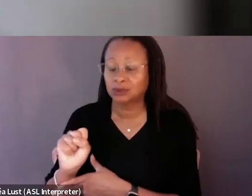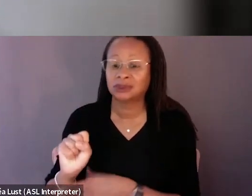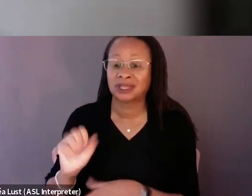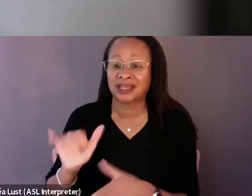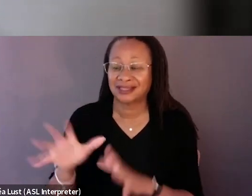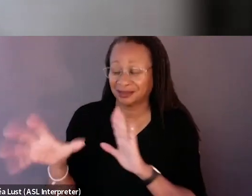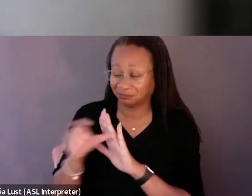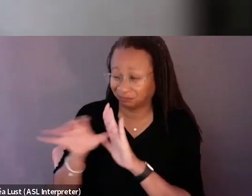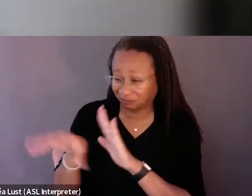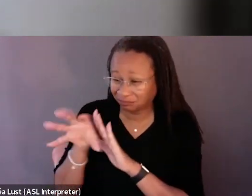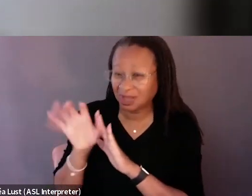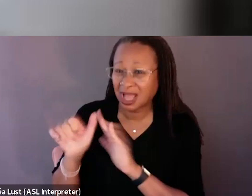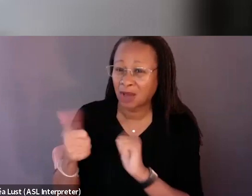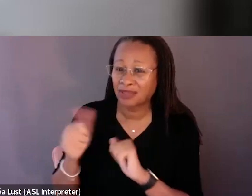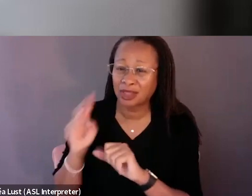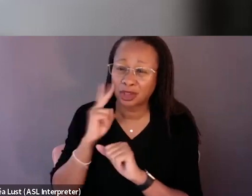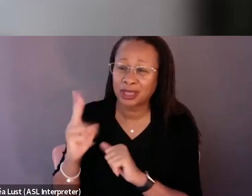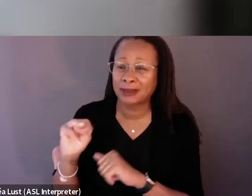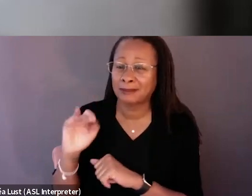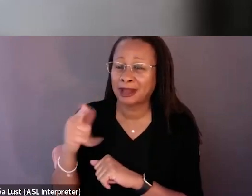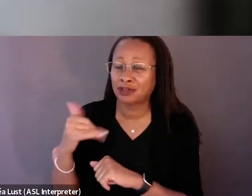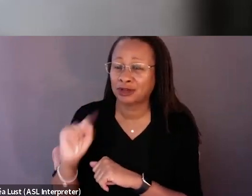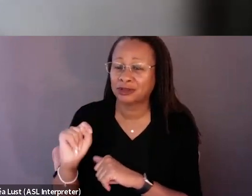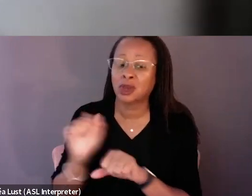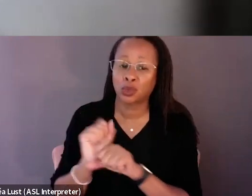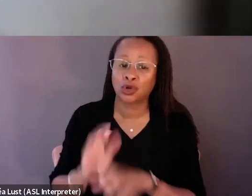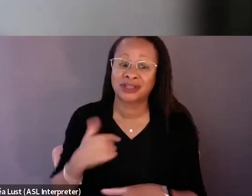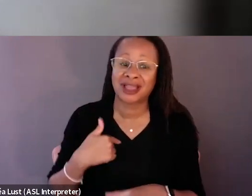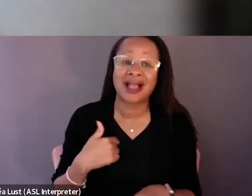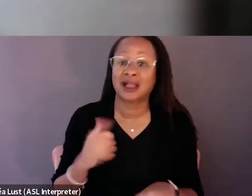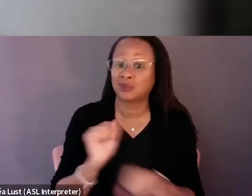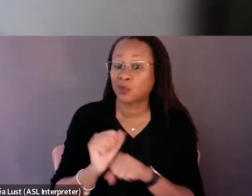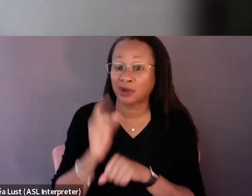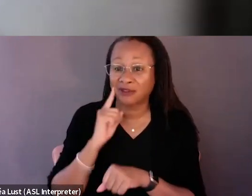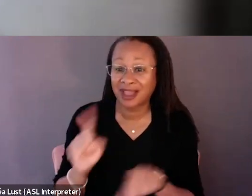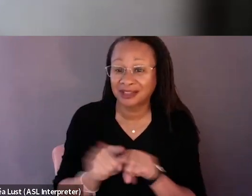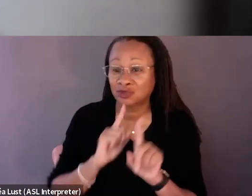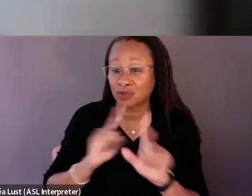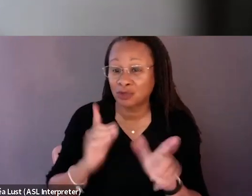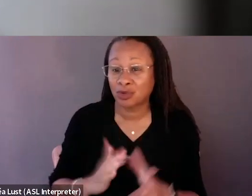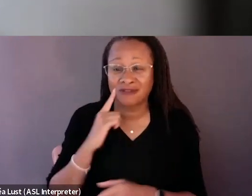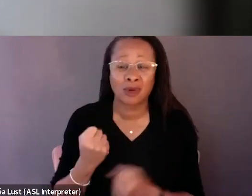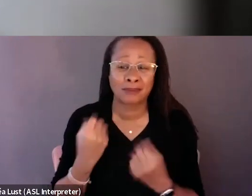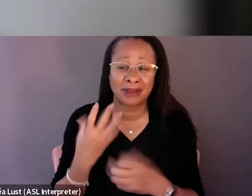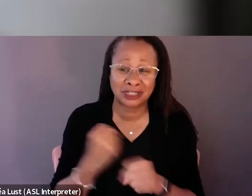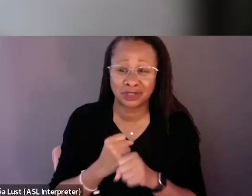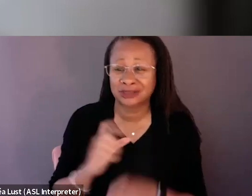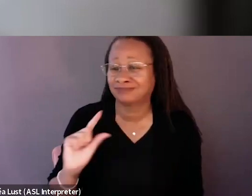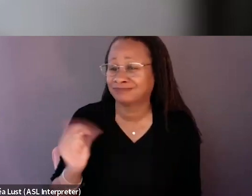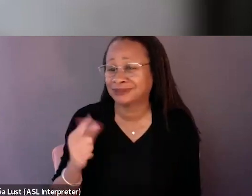migrant workers. Myself, I've been working as a reporter for decades, and my wife